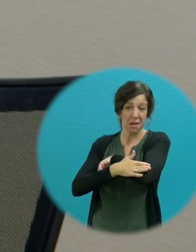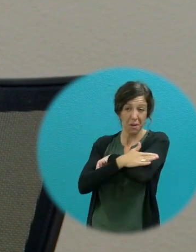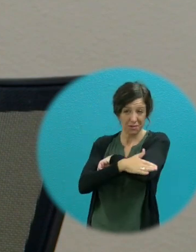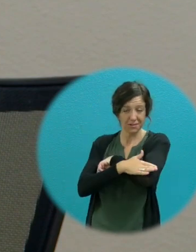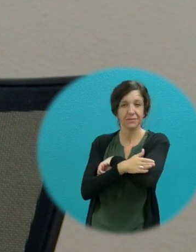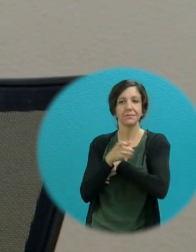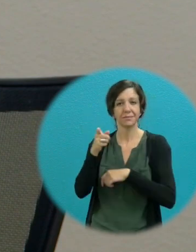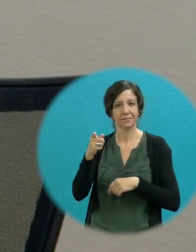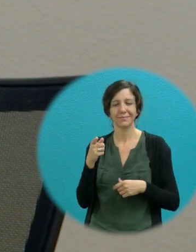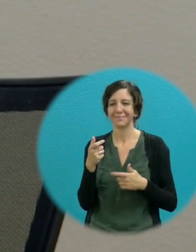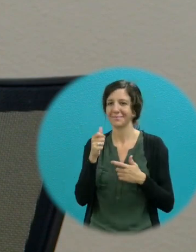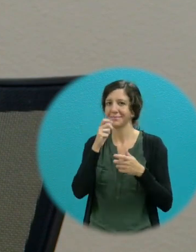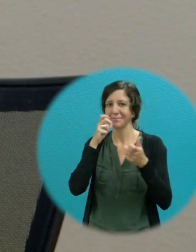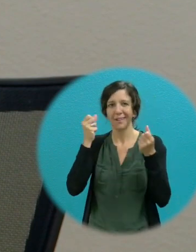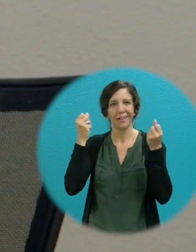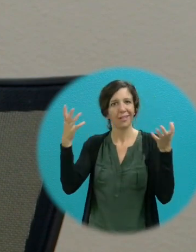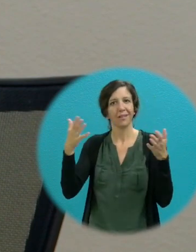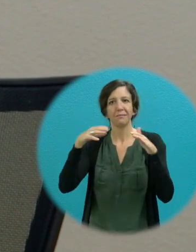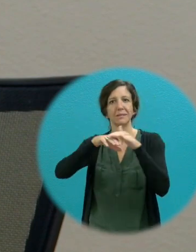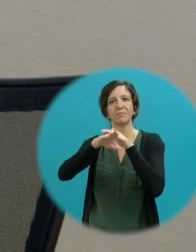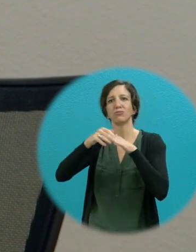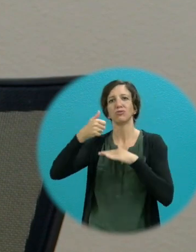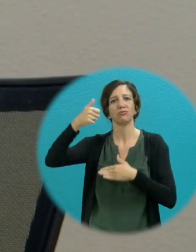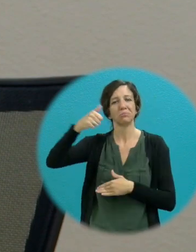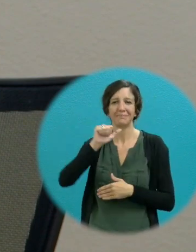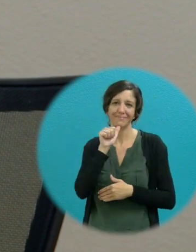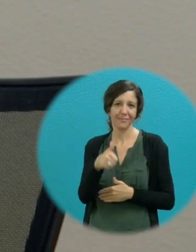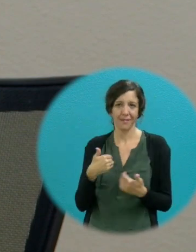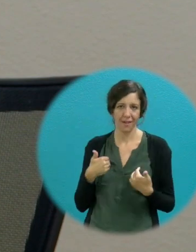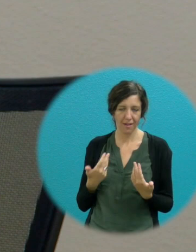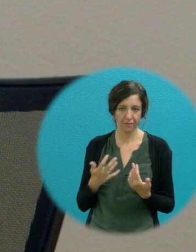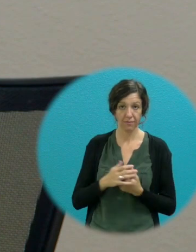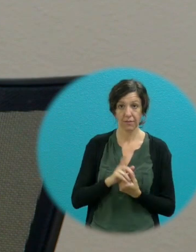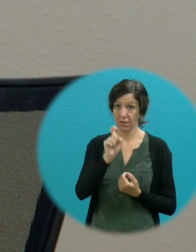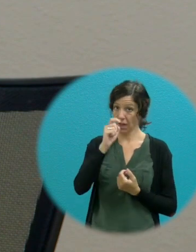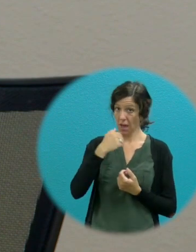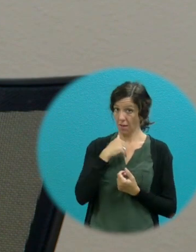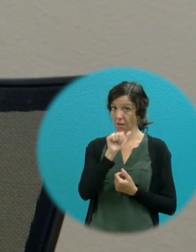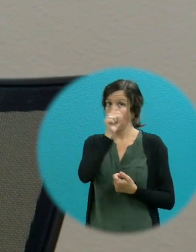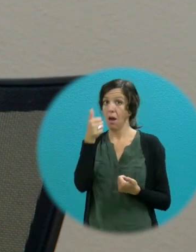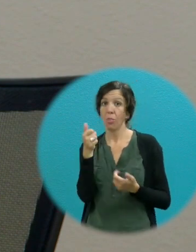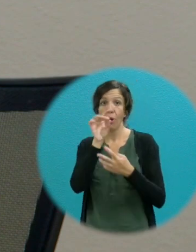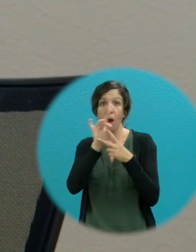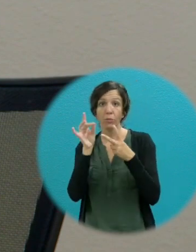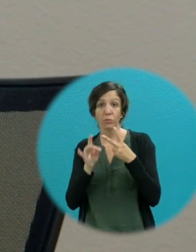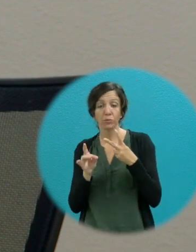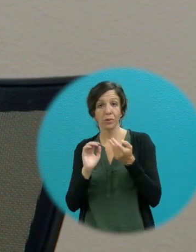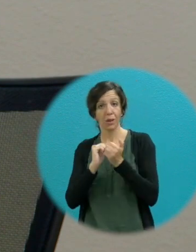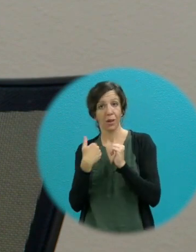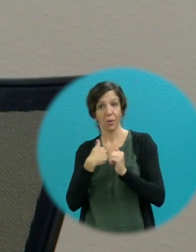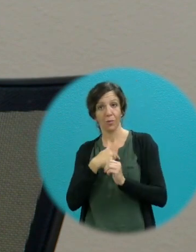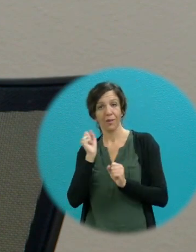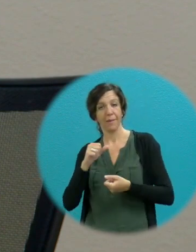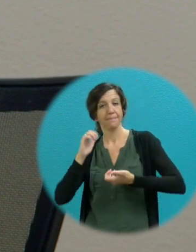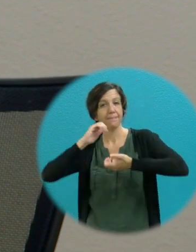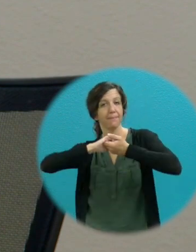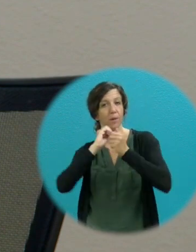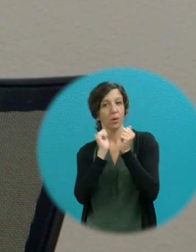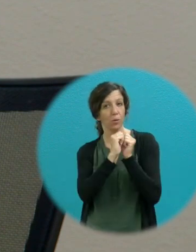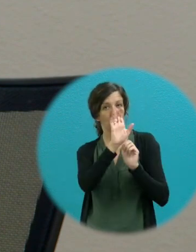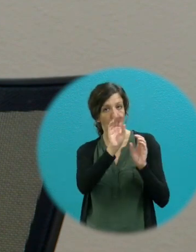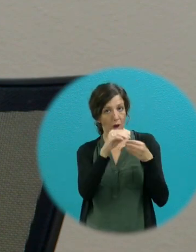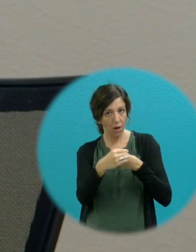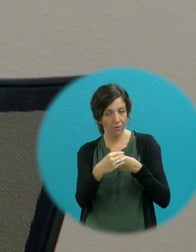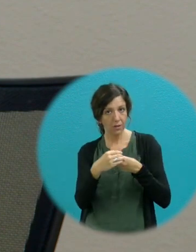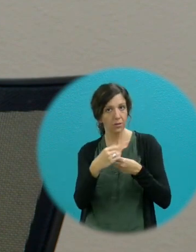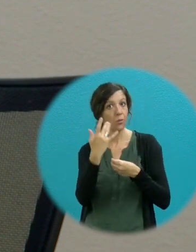South County. Is there a way to work with the elections office to get accessible transportation for a